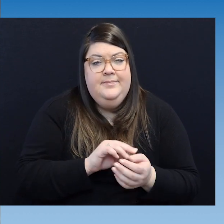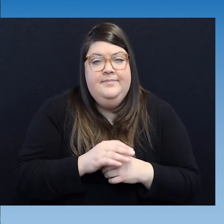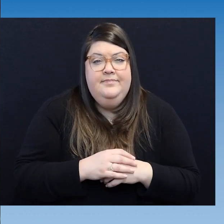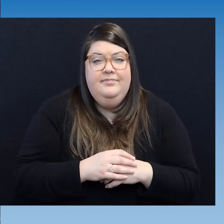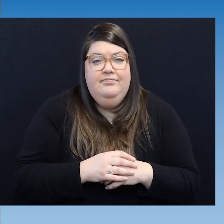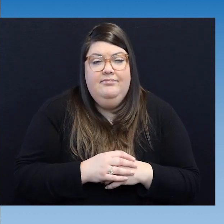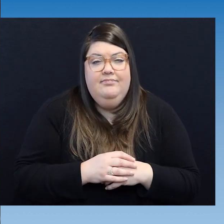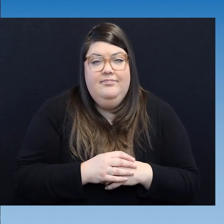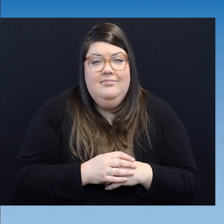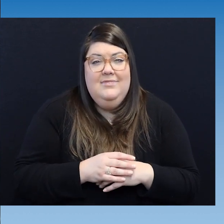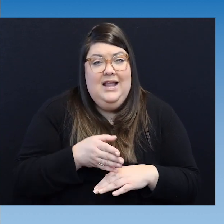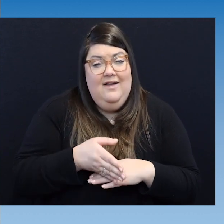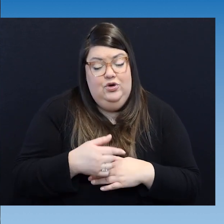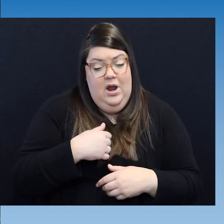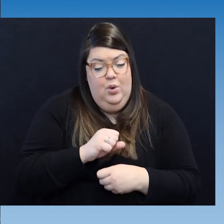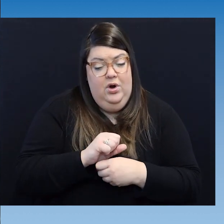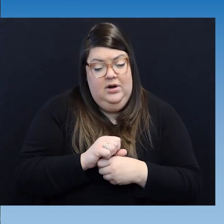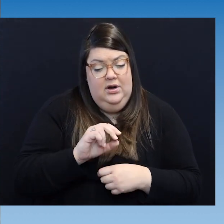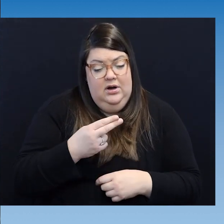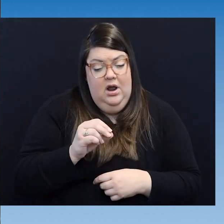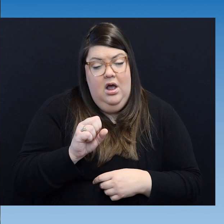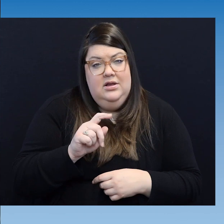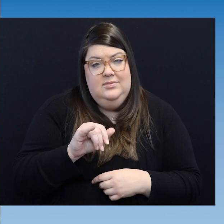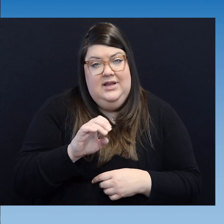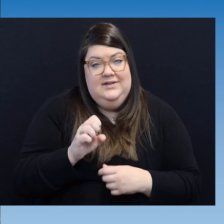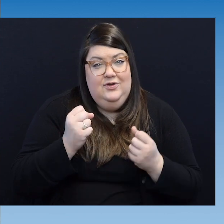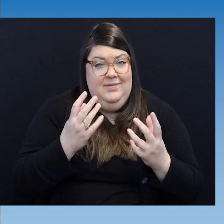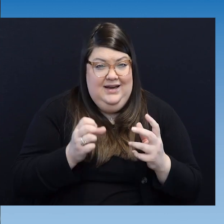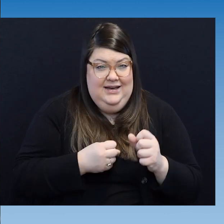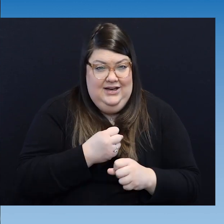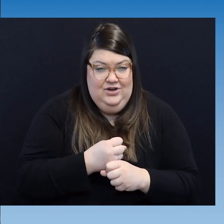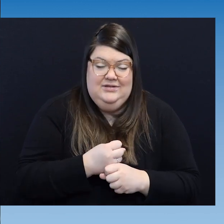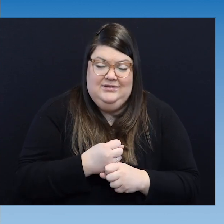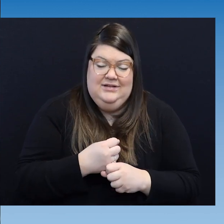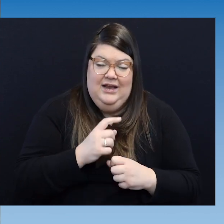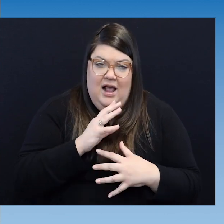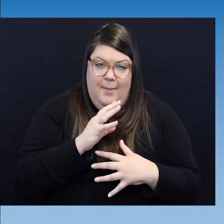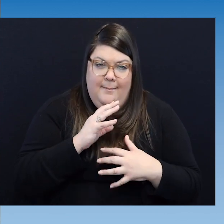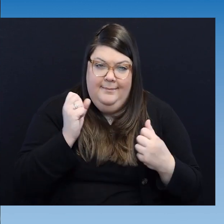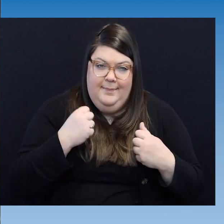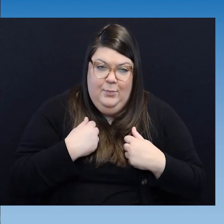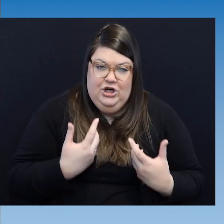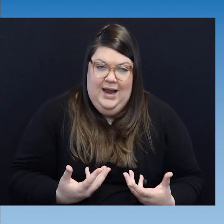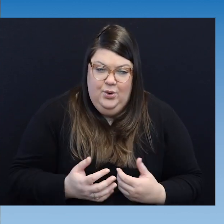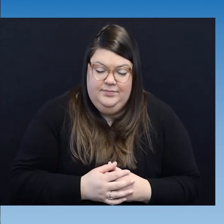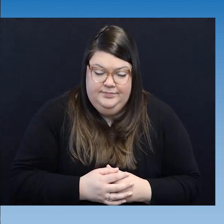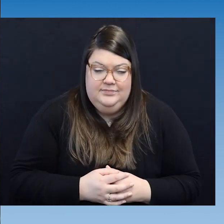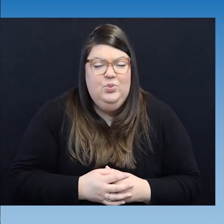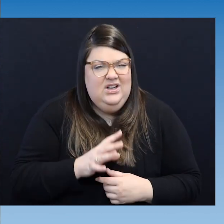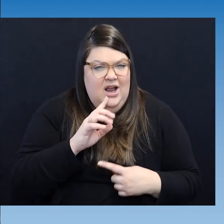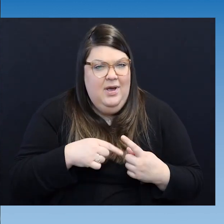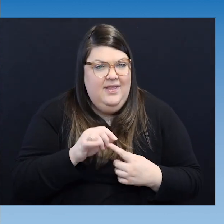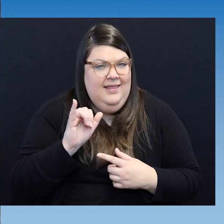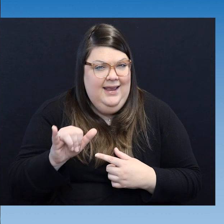After I worked in hospice for many years, I did get burned out. And we can talk about that later as some of the